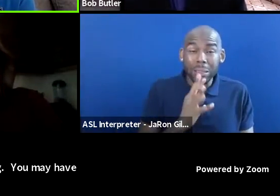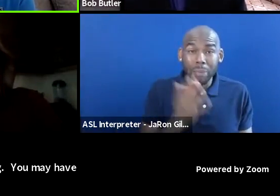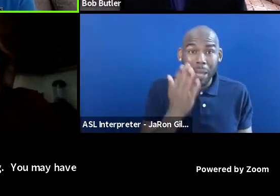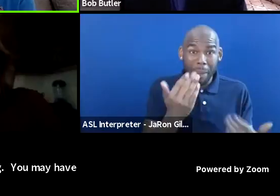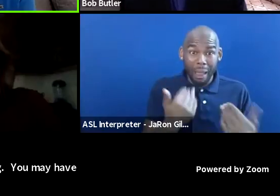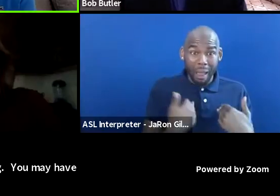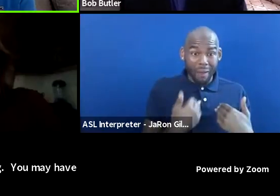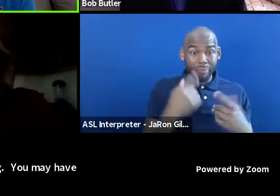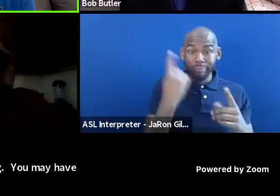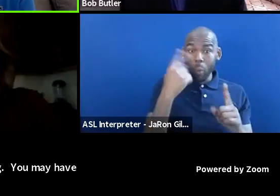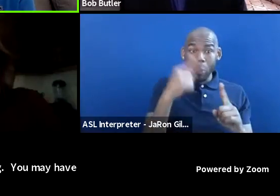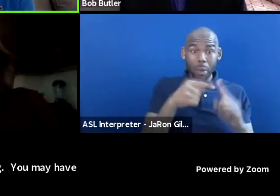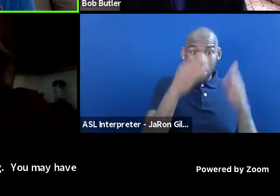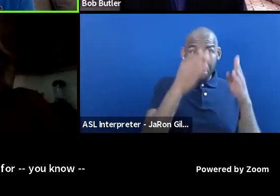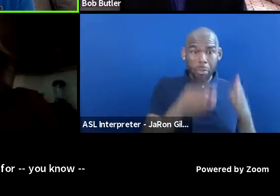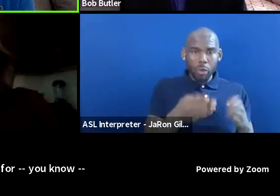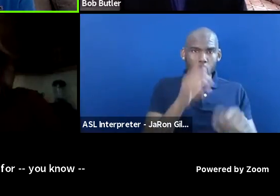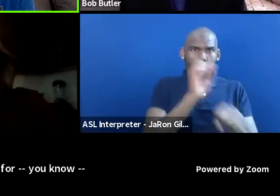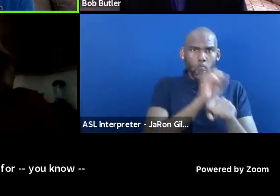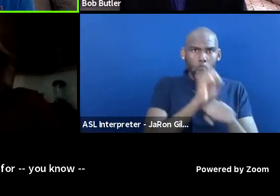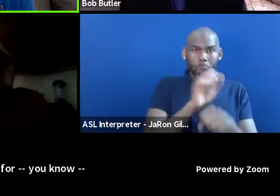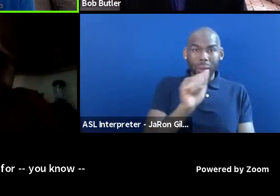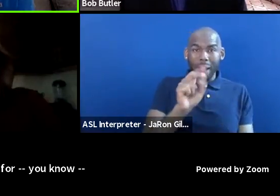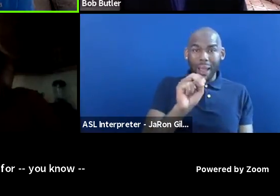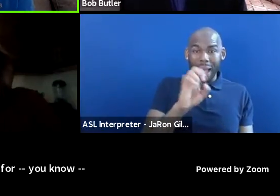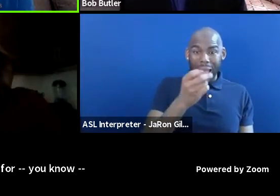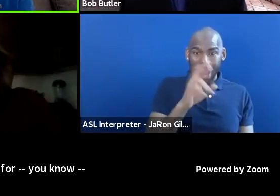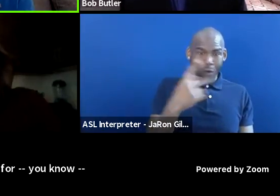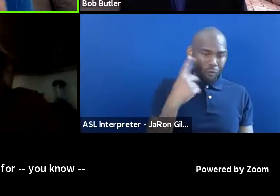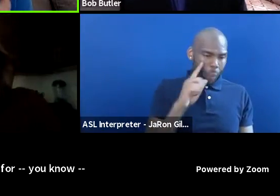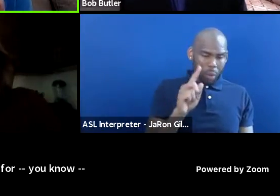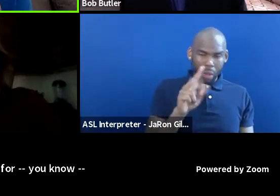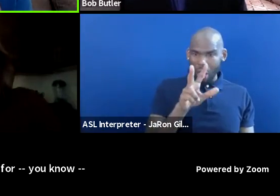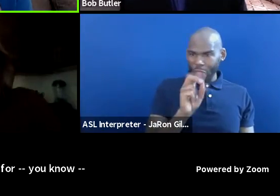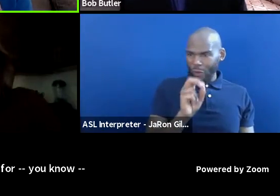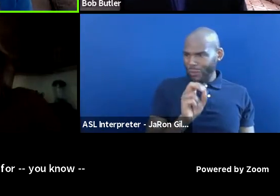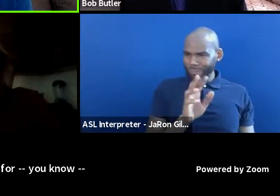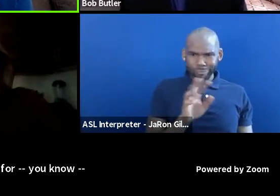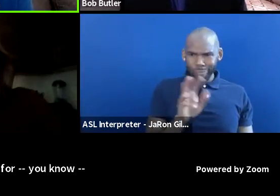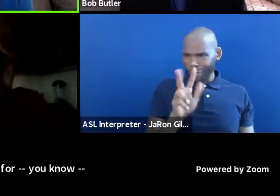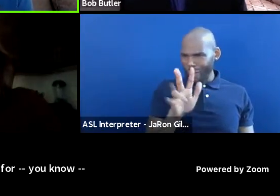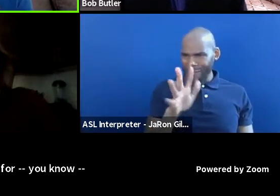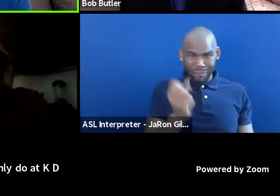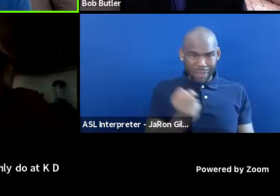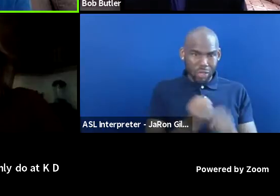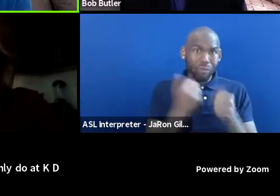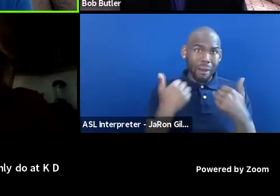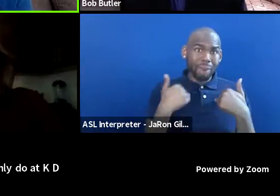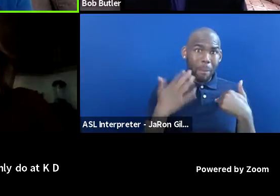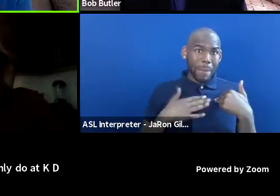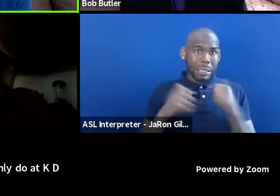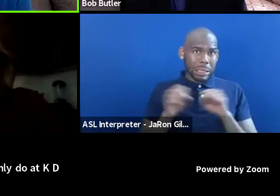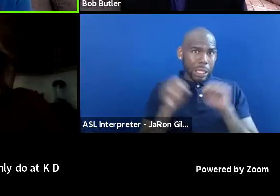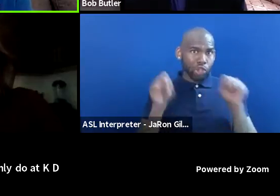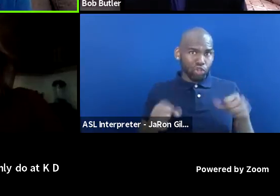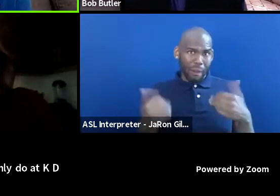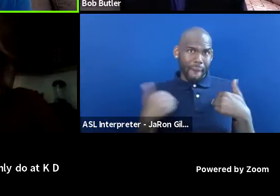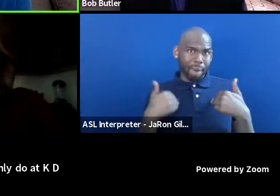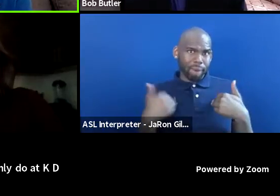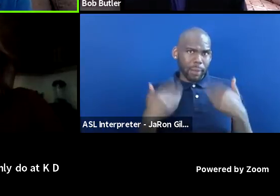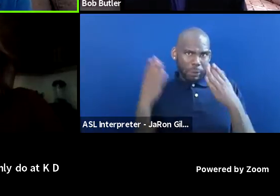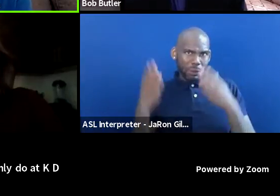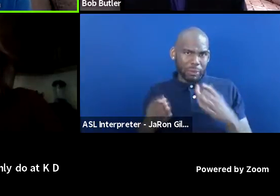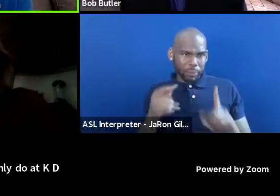30, 35 years. We certainly do at KDKA. And those anchors have a particular way